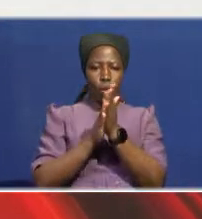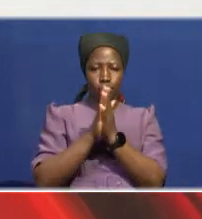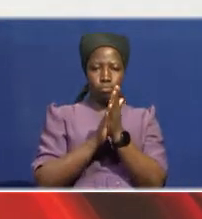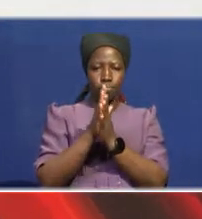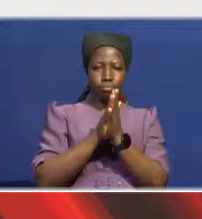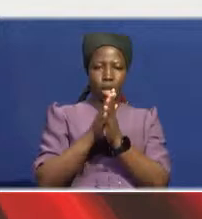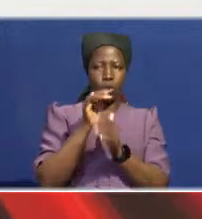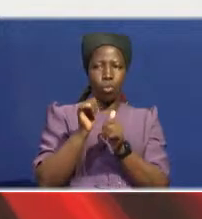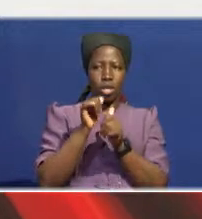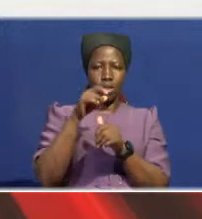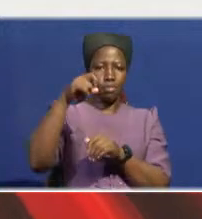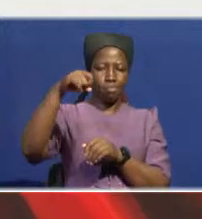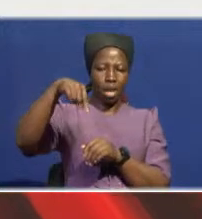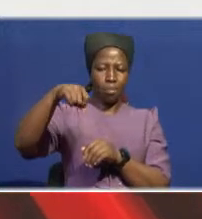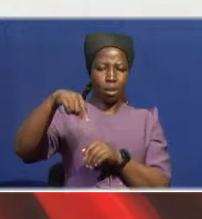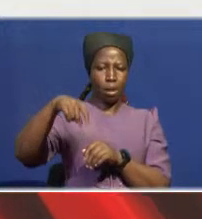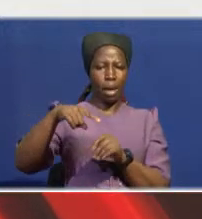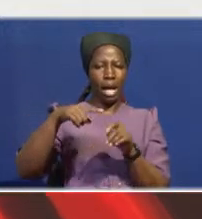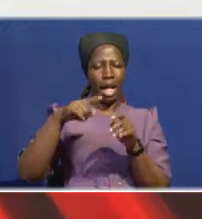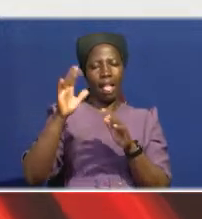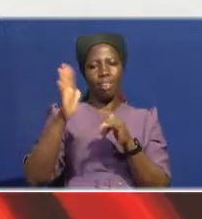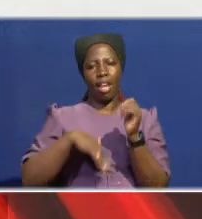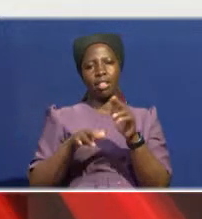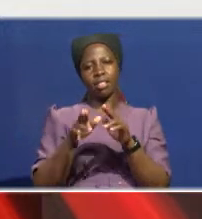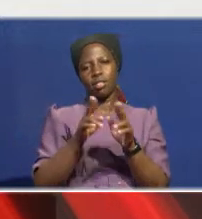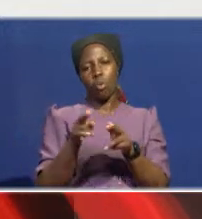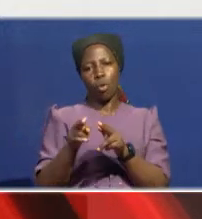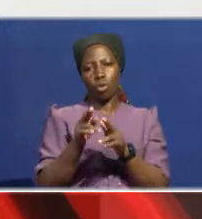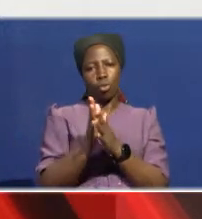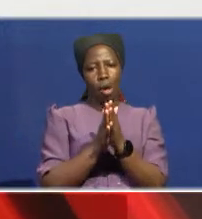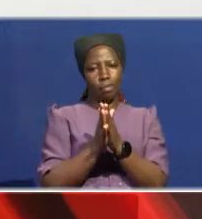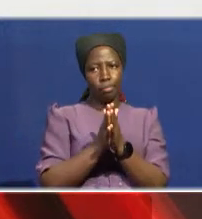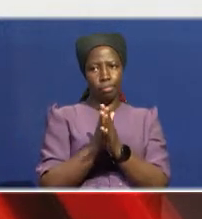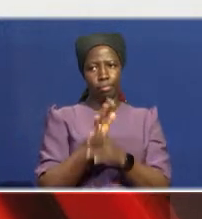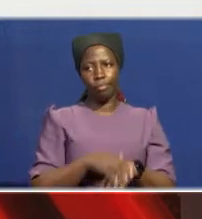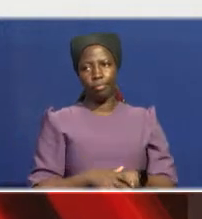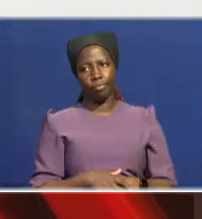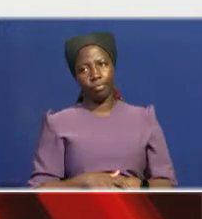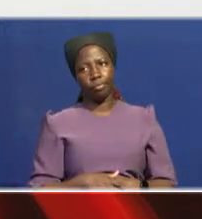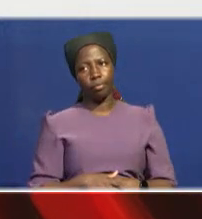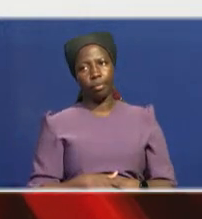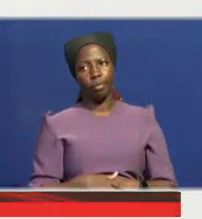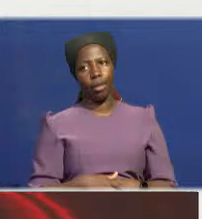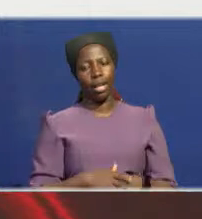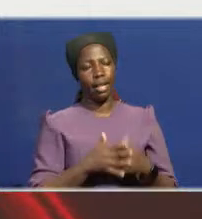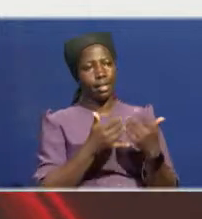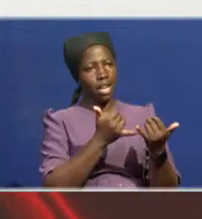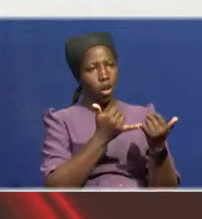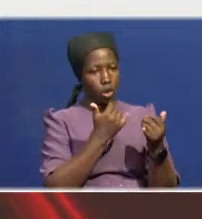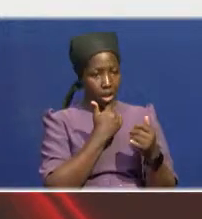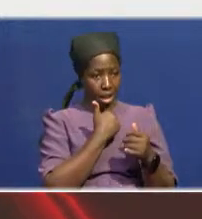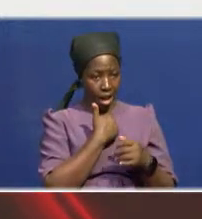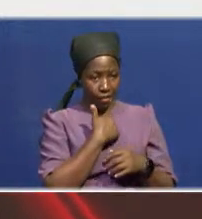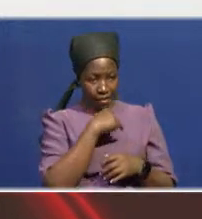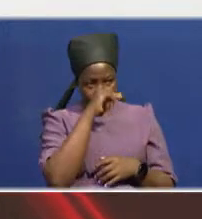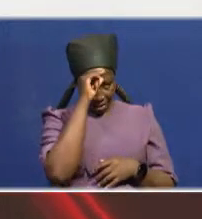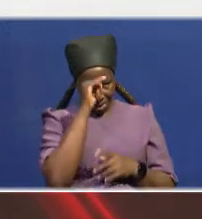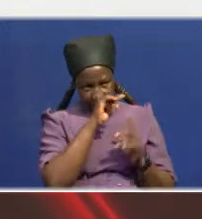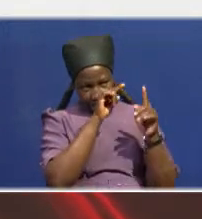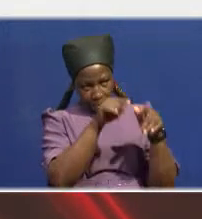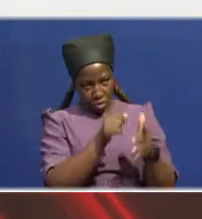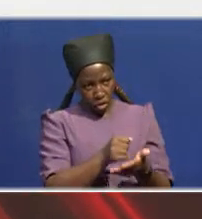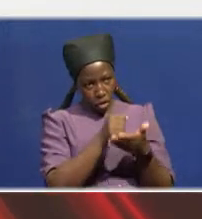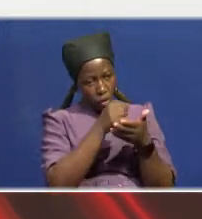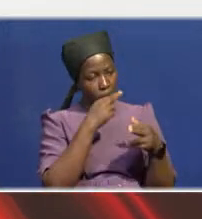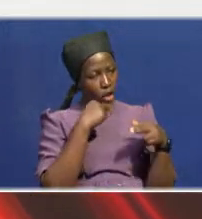way that most even the government is promoting for. And with that in mind, has the government come forth to help the hoteliers